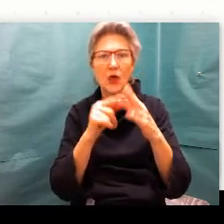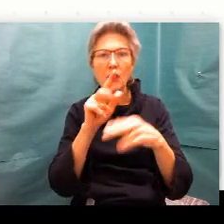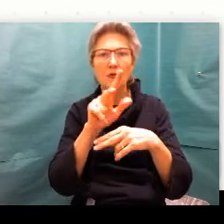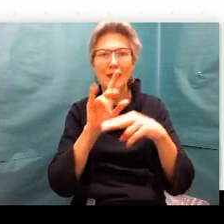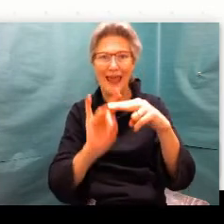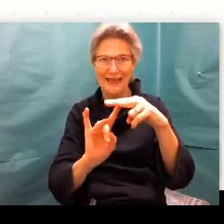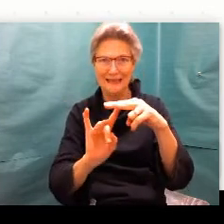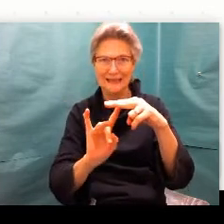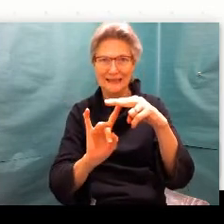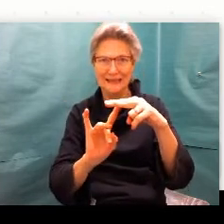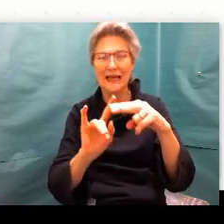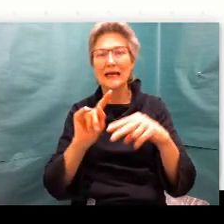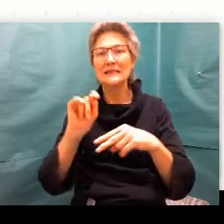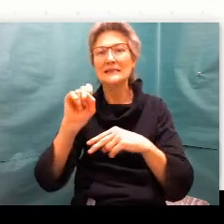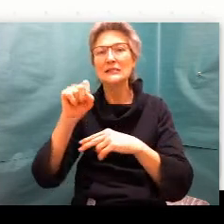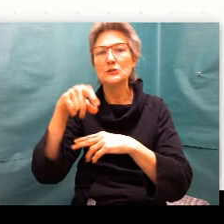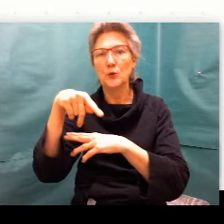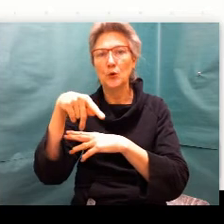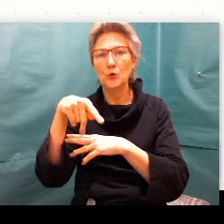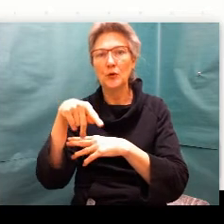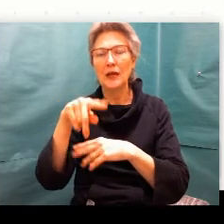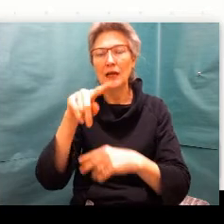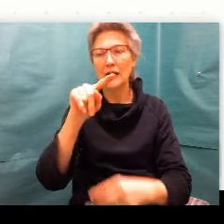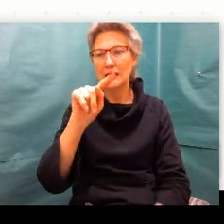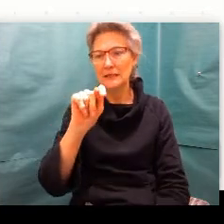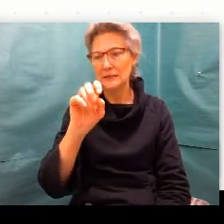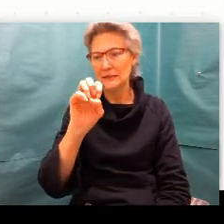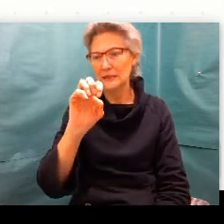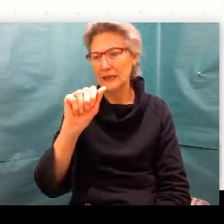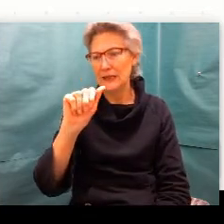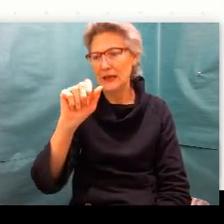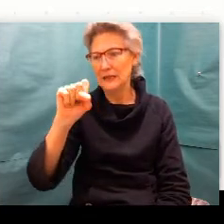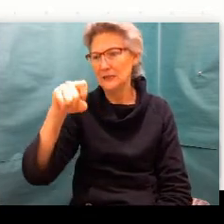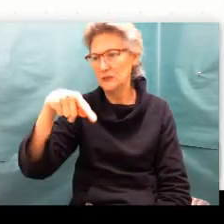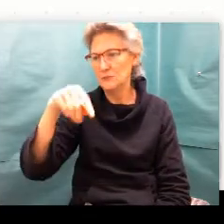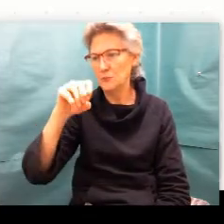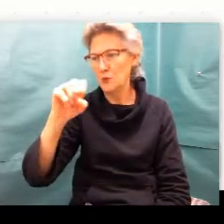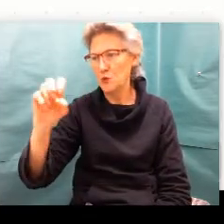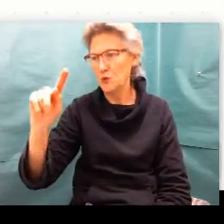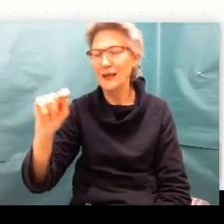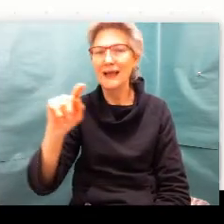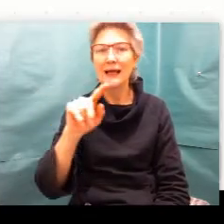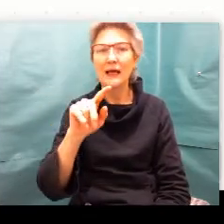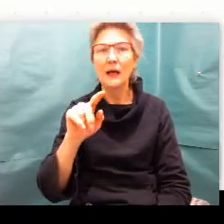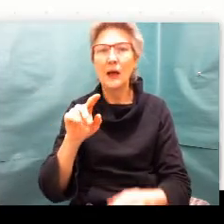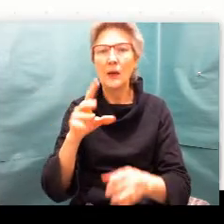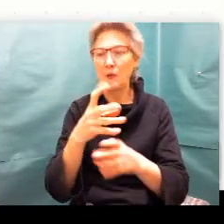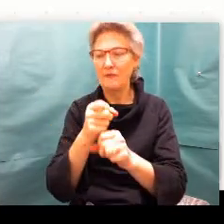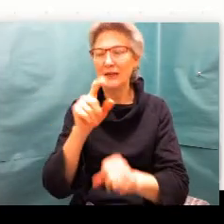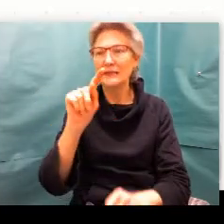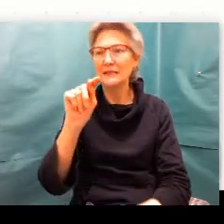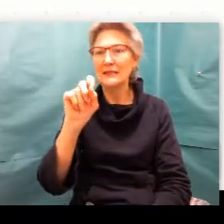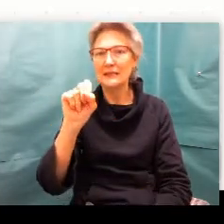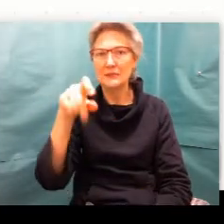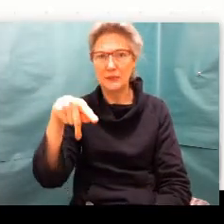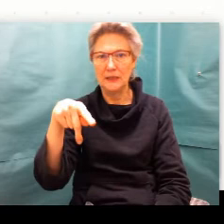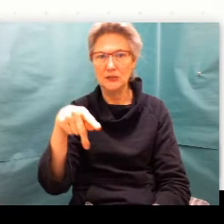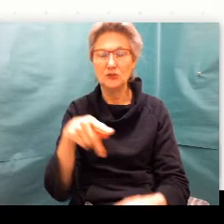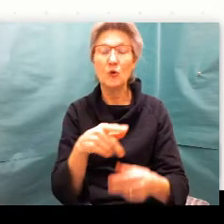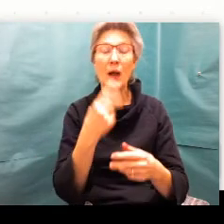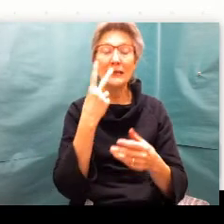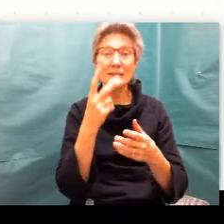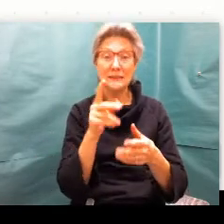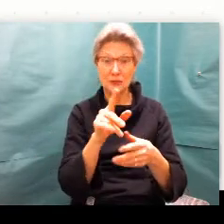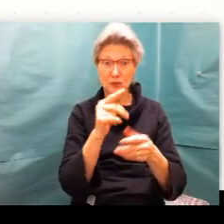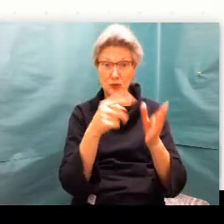3/8 a teaspoon. My whole is a teaspoon, and I have 3/8 colored in, right? And I did it 4 times because we know that 4 students are doing